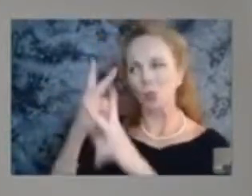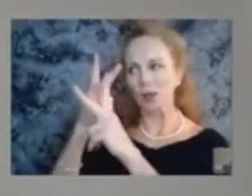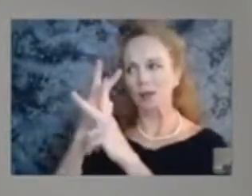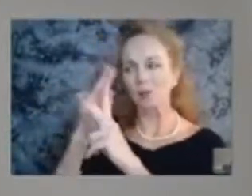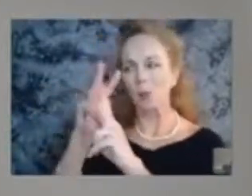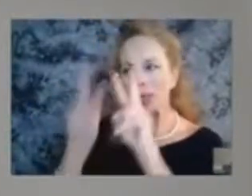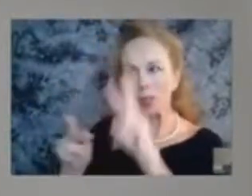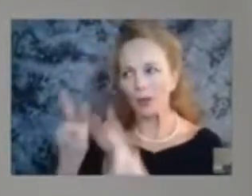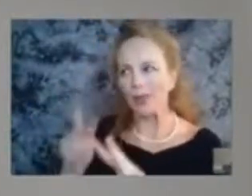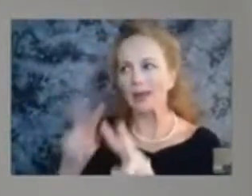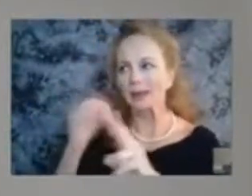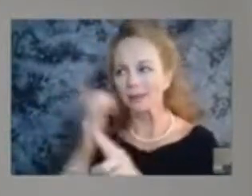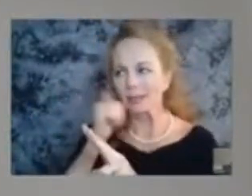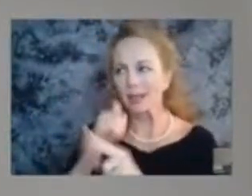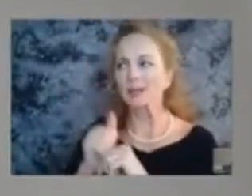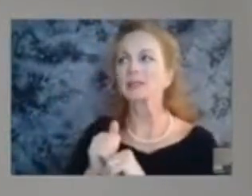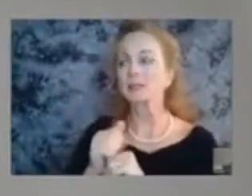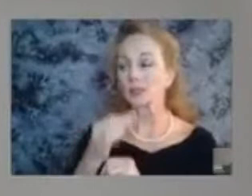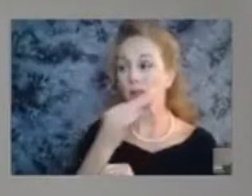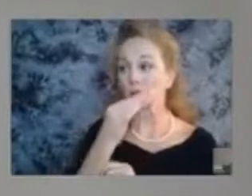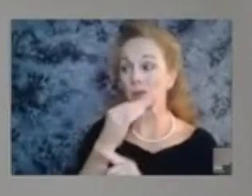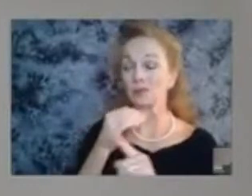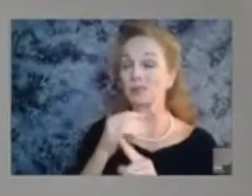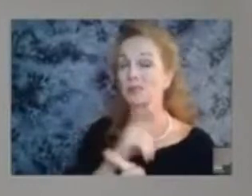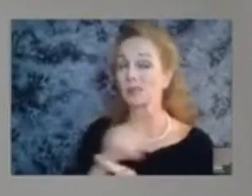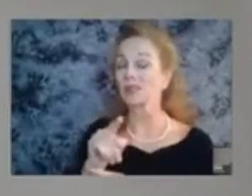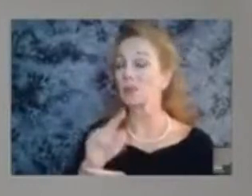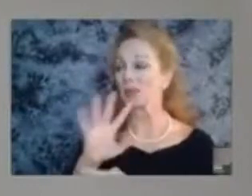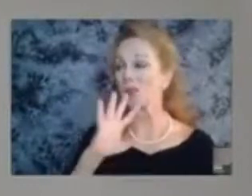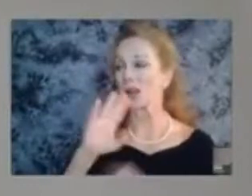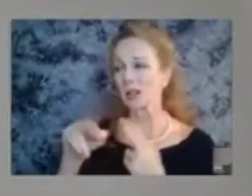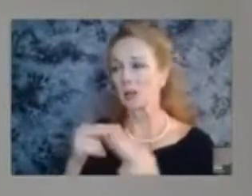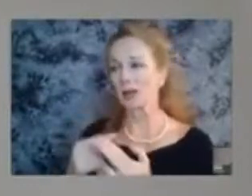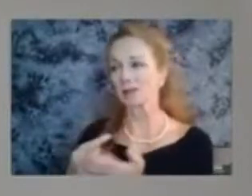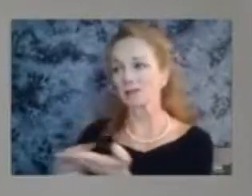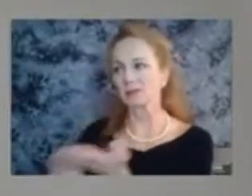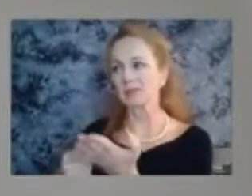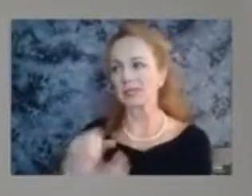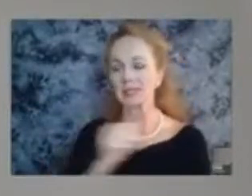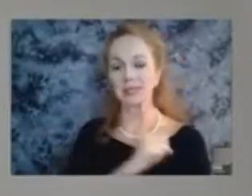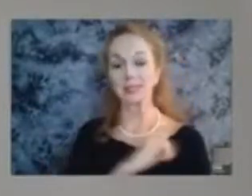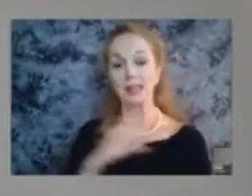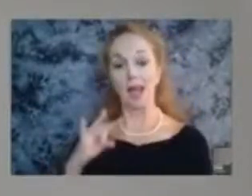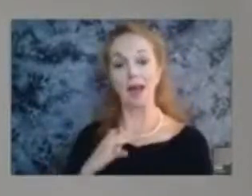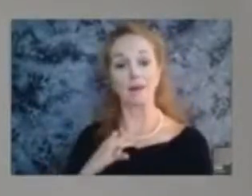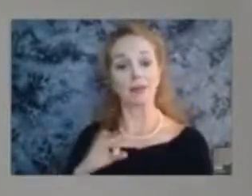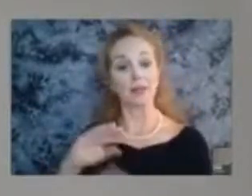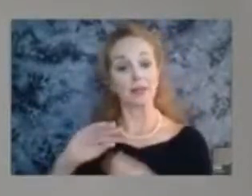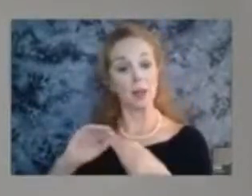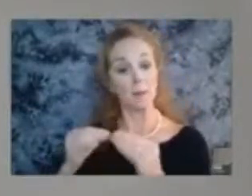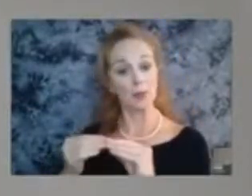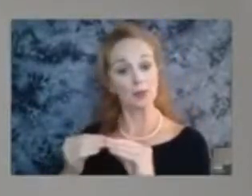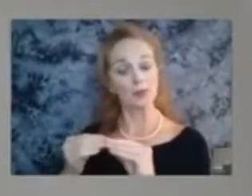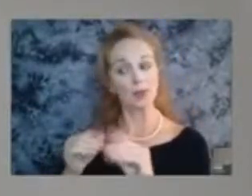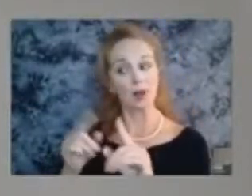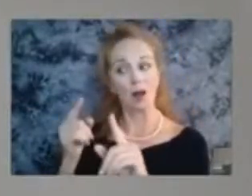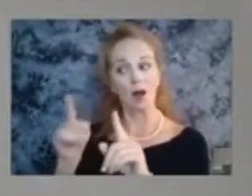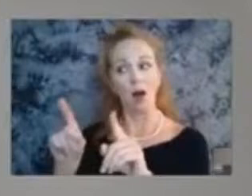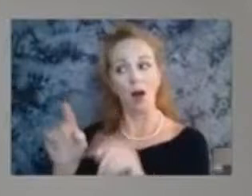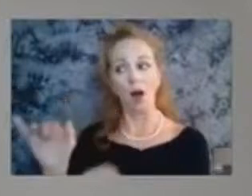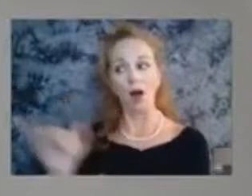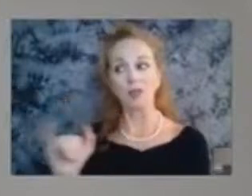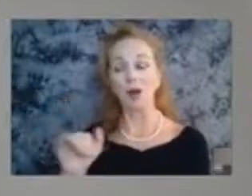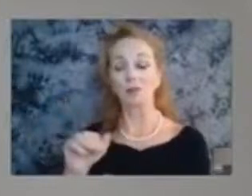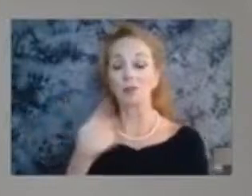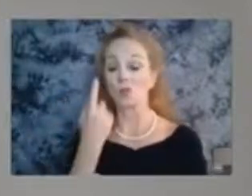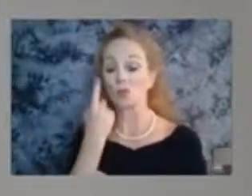here in just in a little while, and probably will be talking to staffing metrics as well. And Ms. Elling was in here earlier, and that is